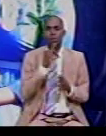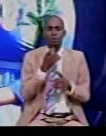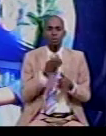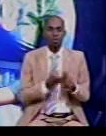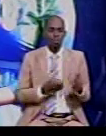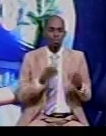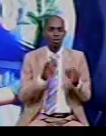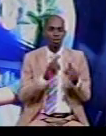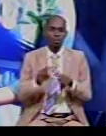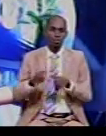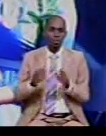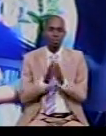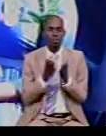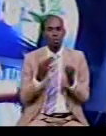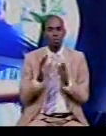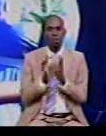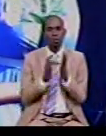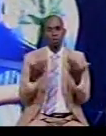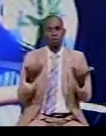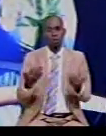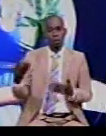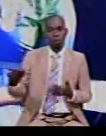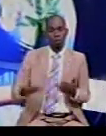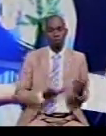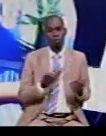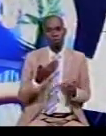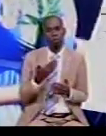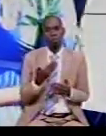Stephen Osei Owusu.